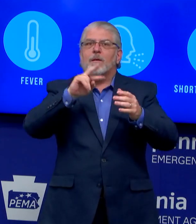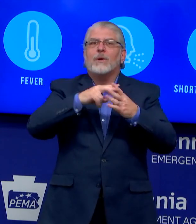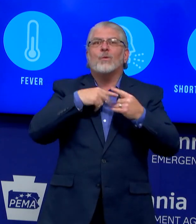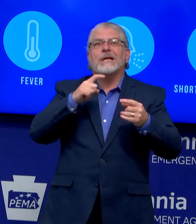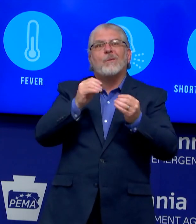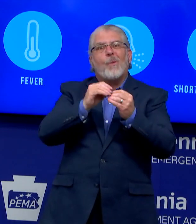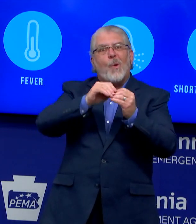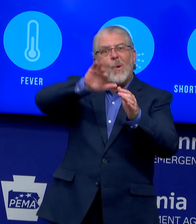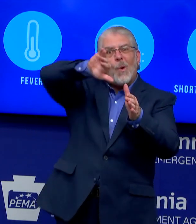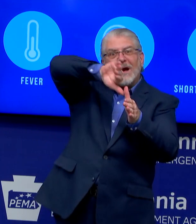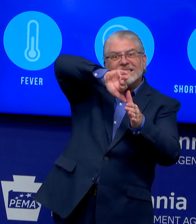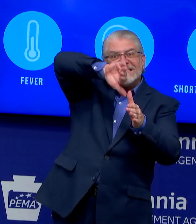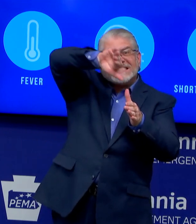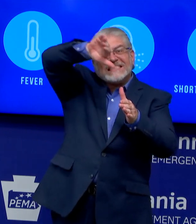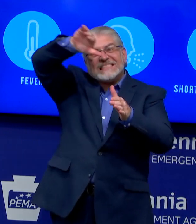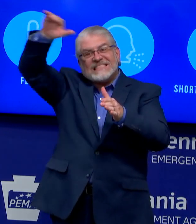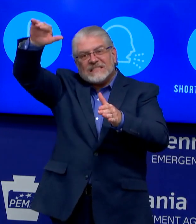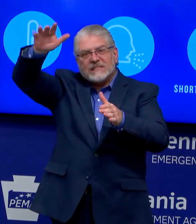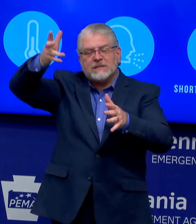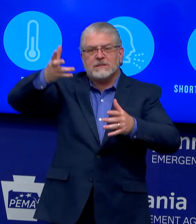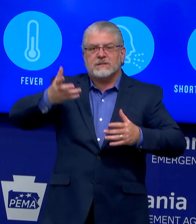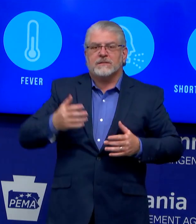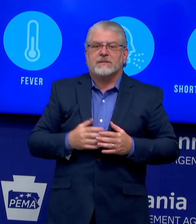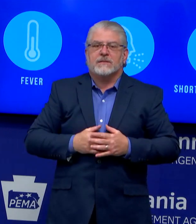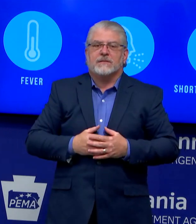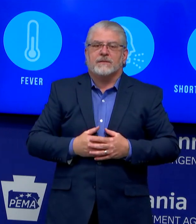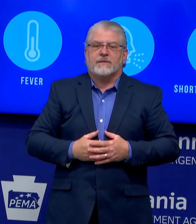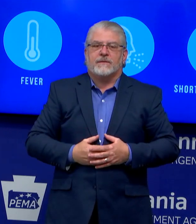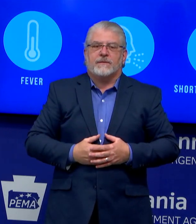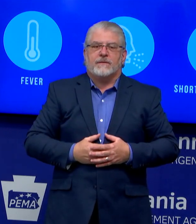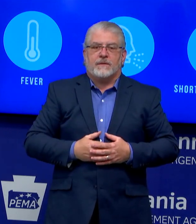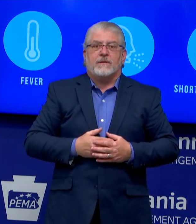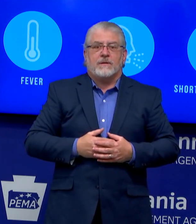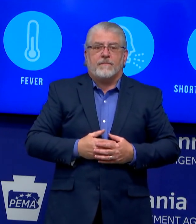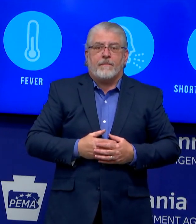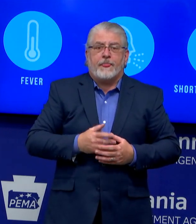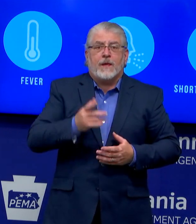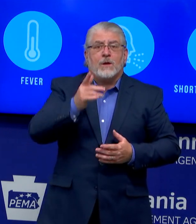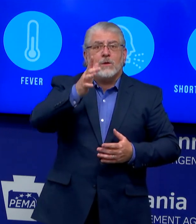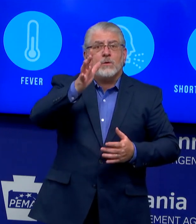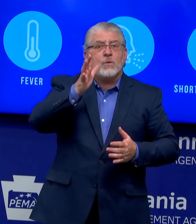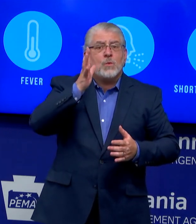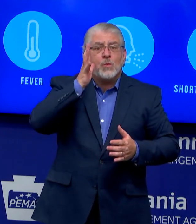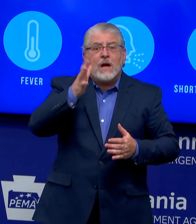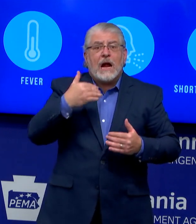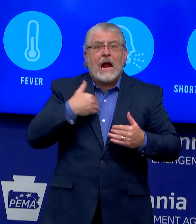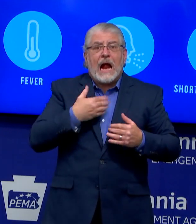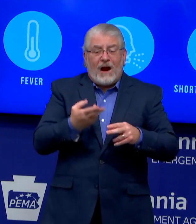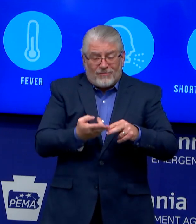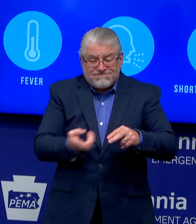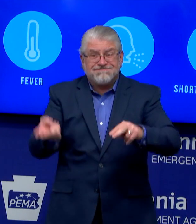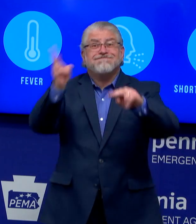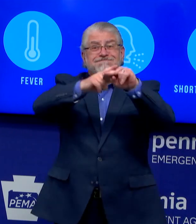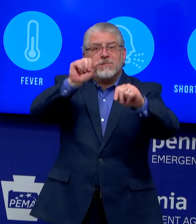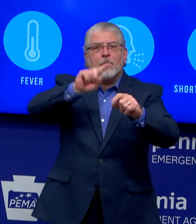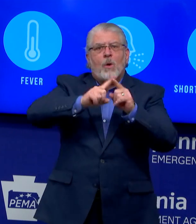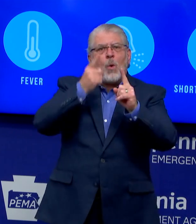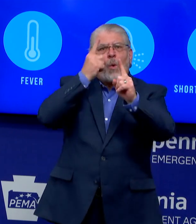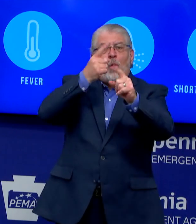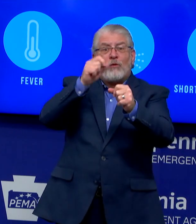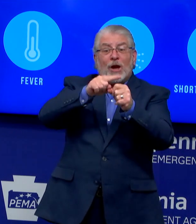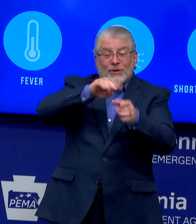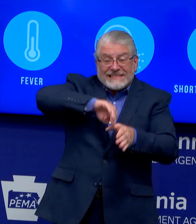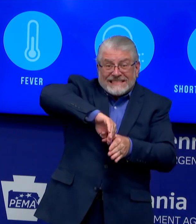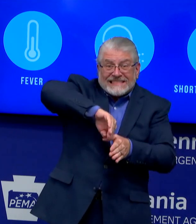talked about, that it'll be a wave of new cases that will come up and go down, but it won't be a tidal wave that would completely